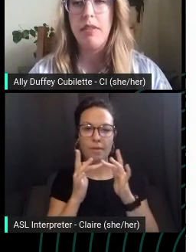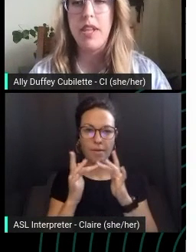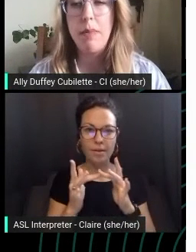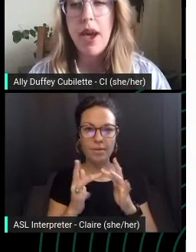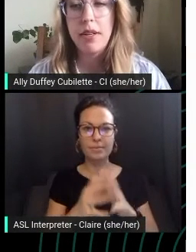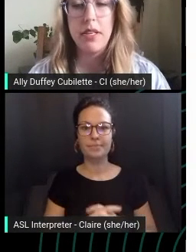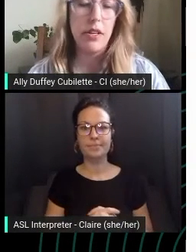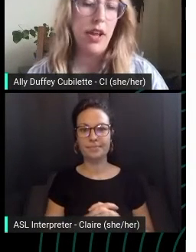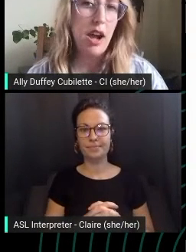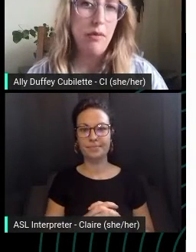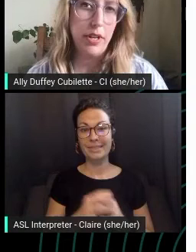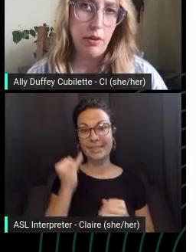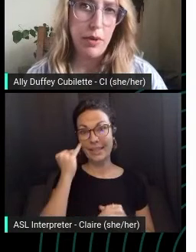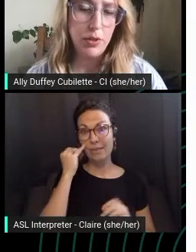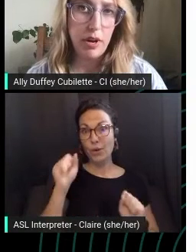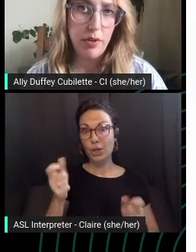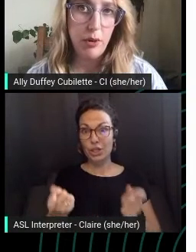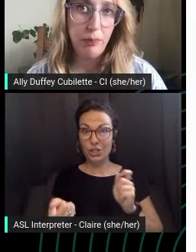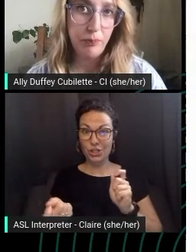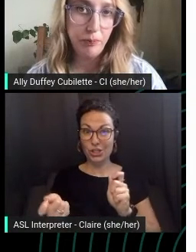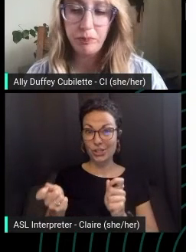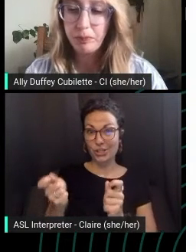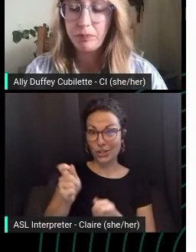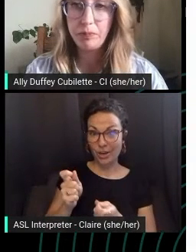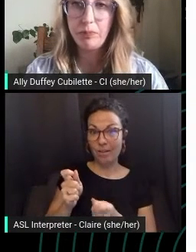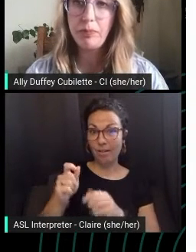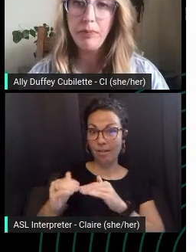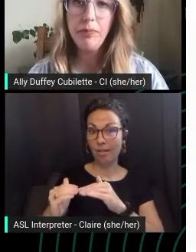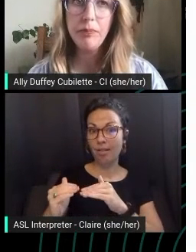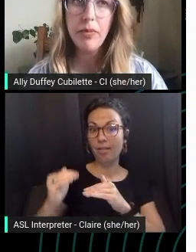little bit, the impact that it could have on incremental revenue.